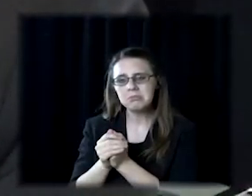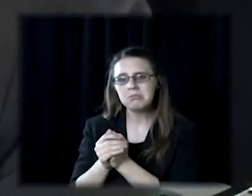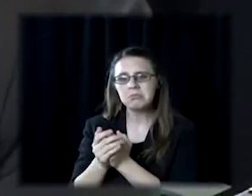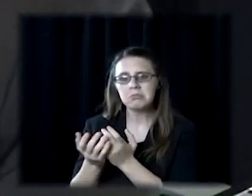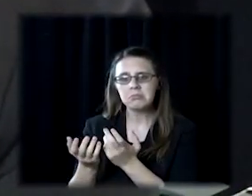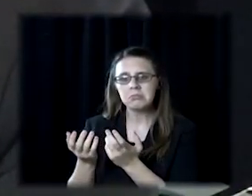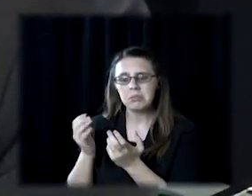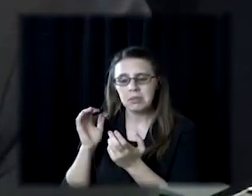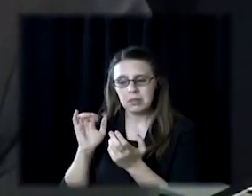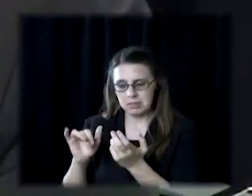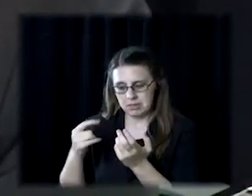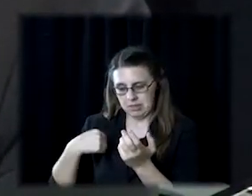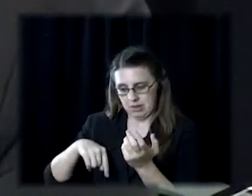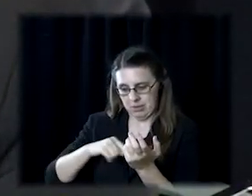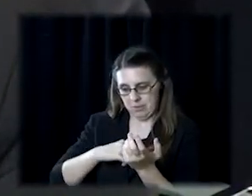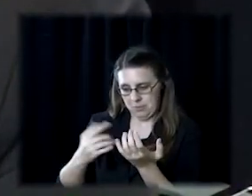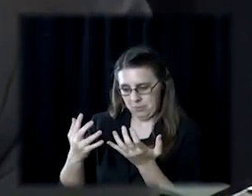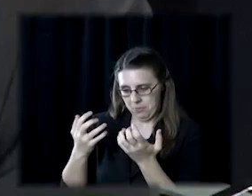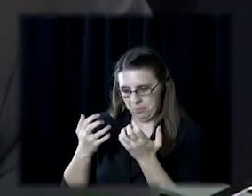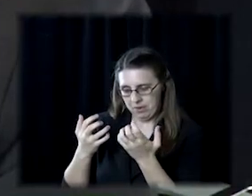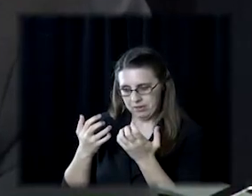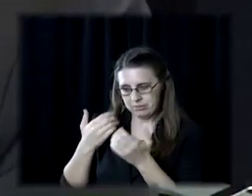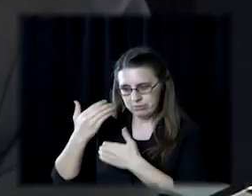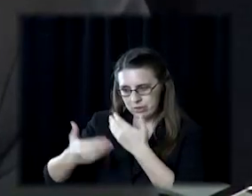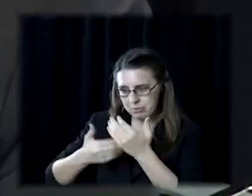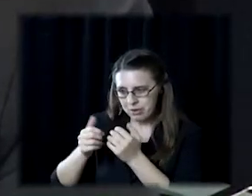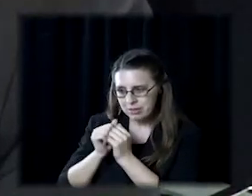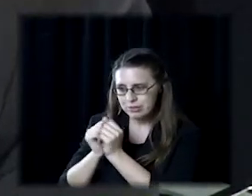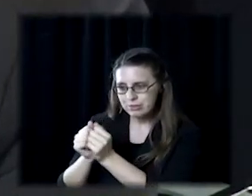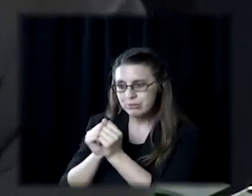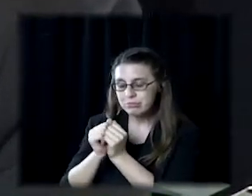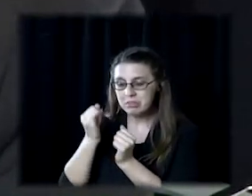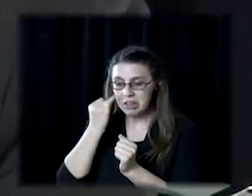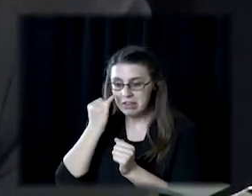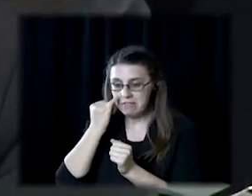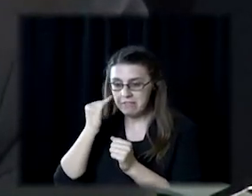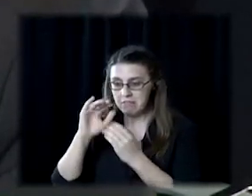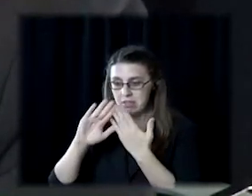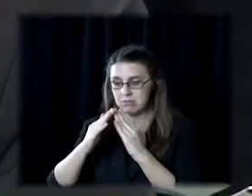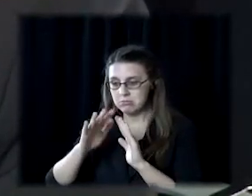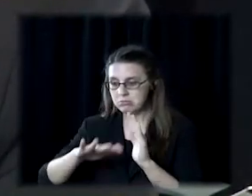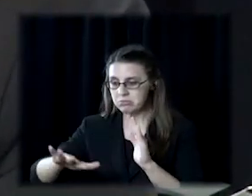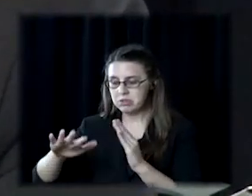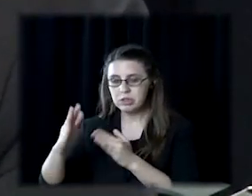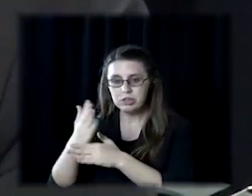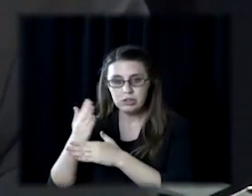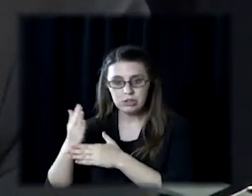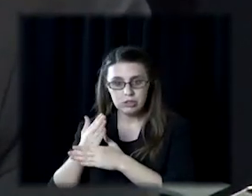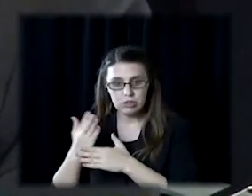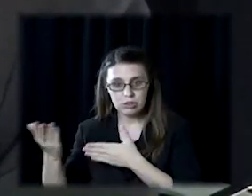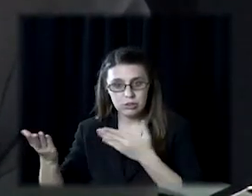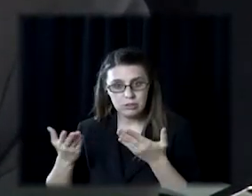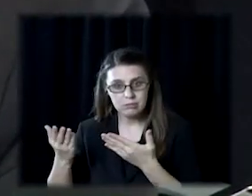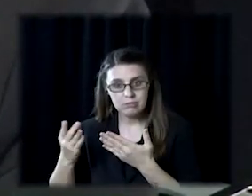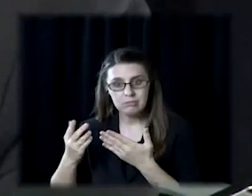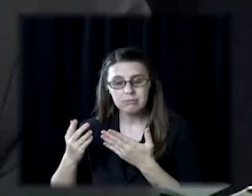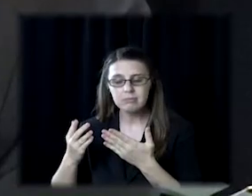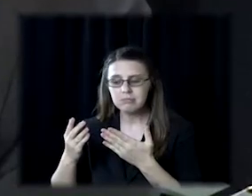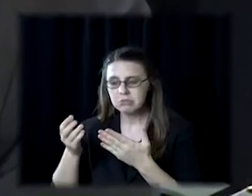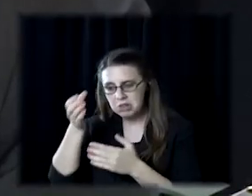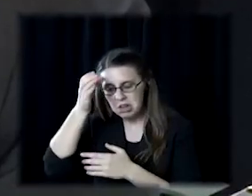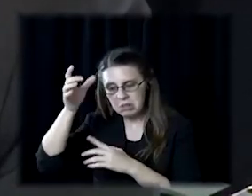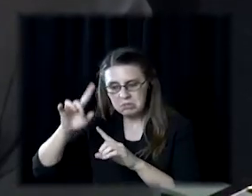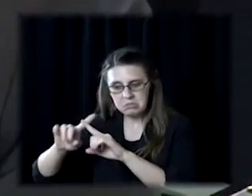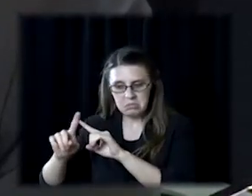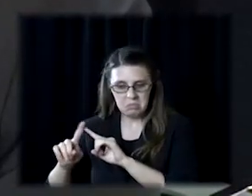process that we want to engage them in. Shared services or other concepts, but we're not going into this